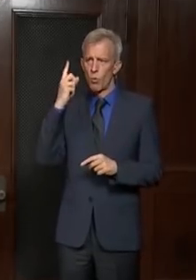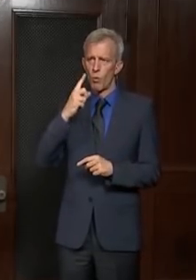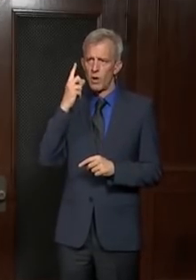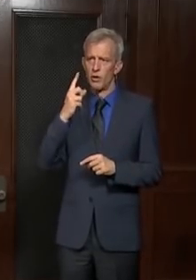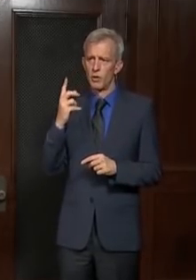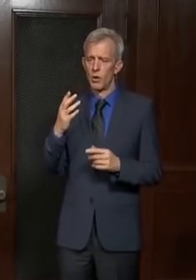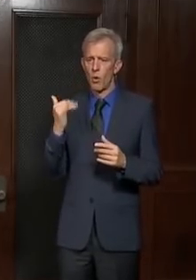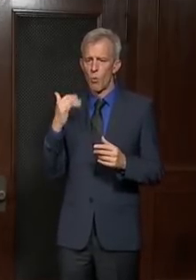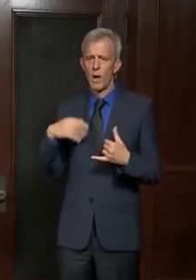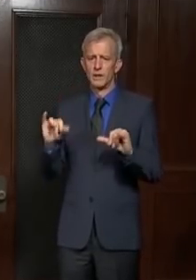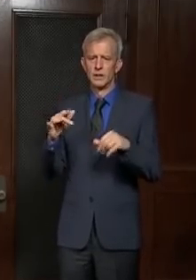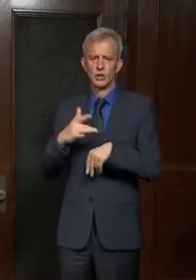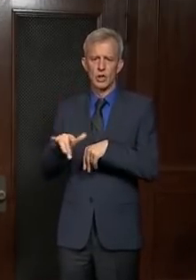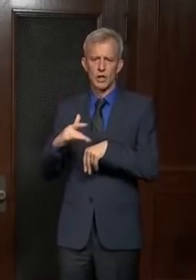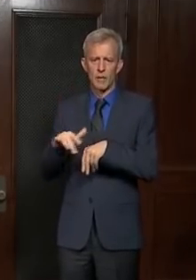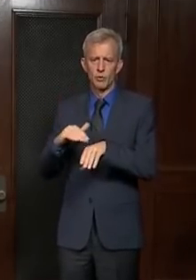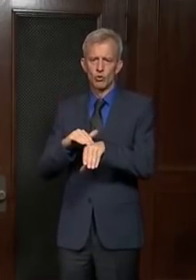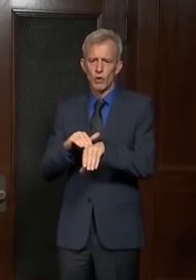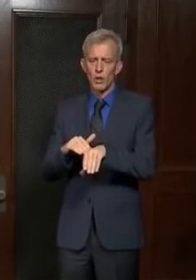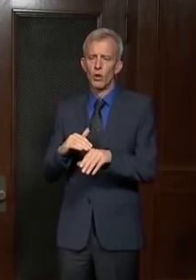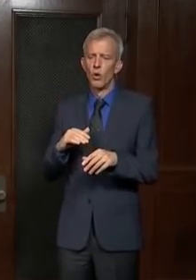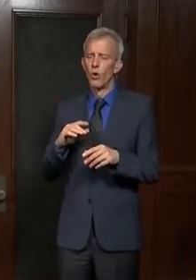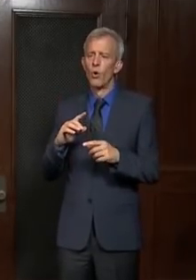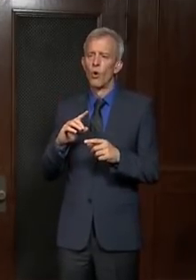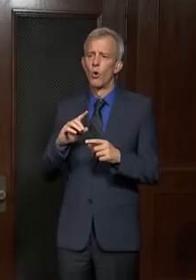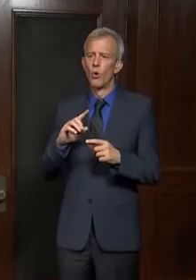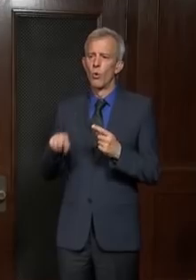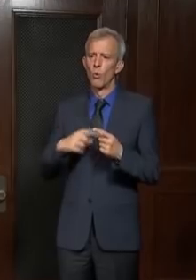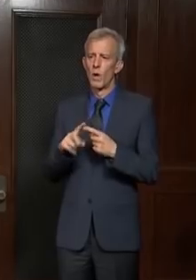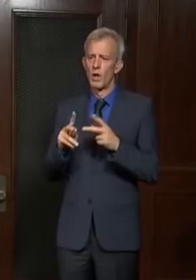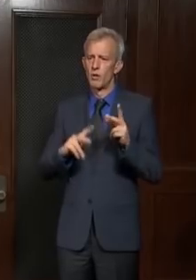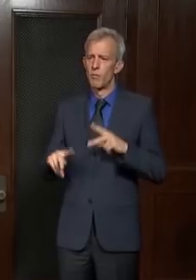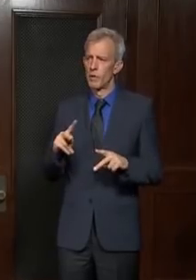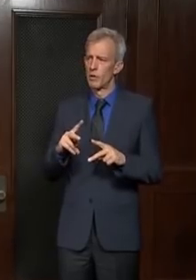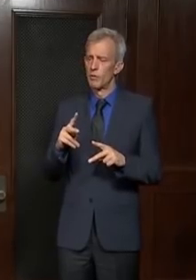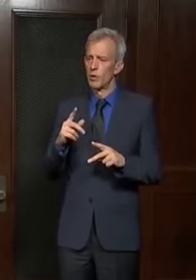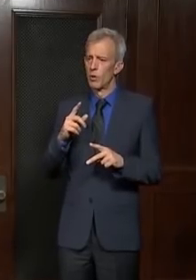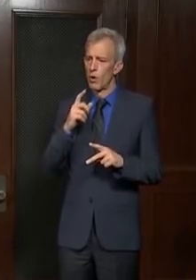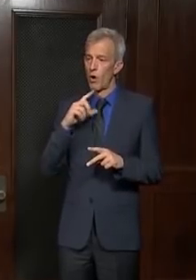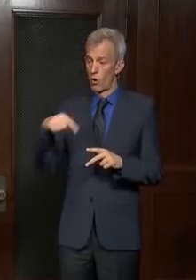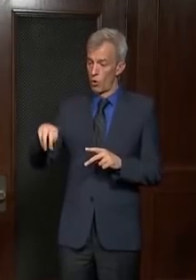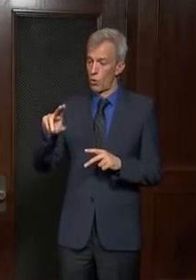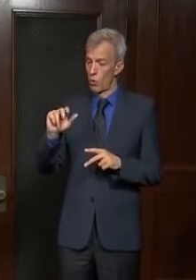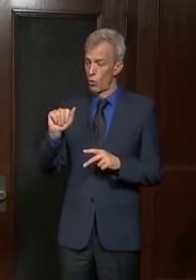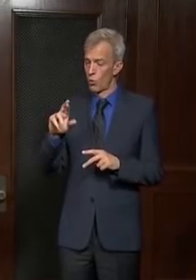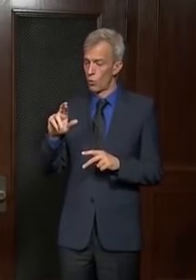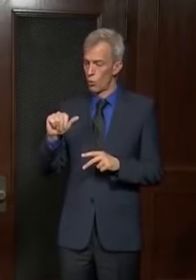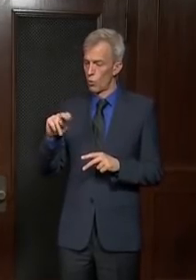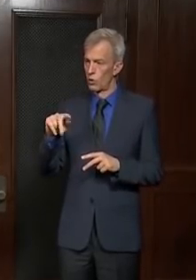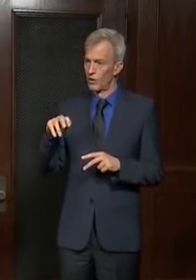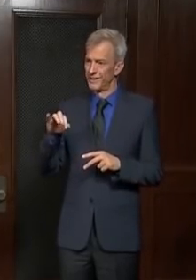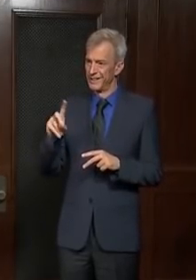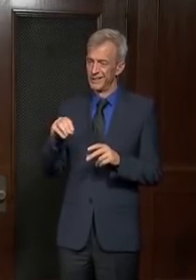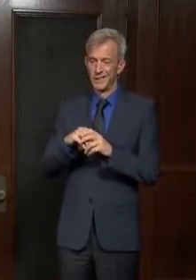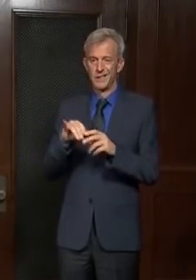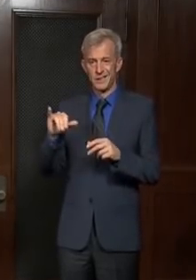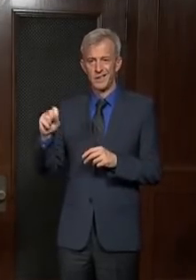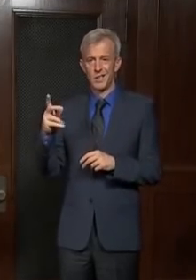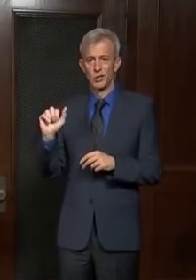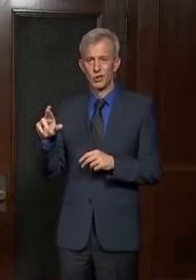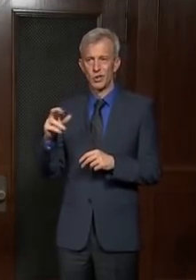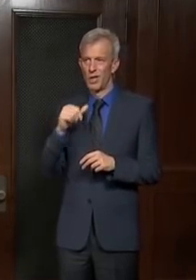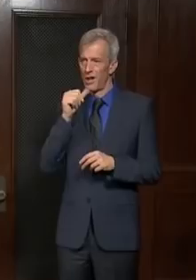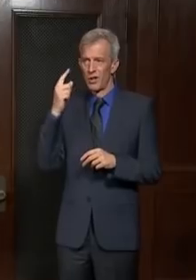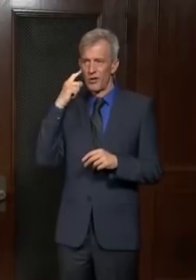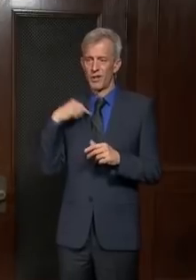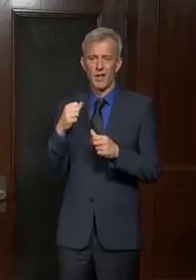still empty when people who are quarantined inside that shelter, I don't think they have any